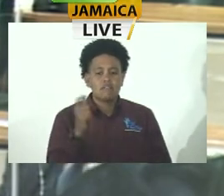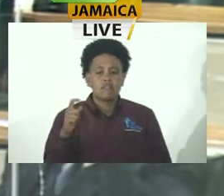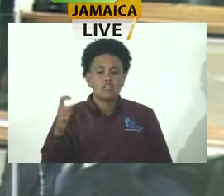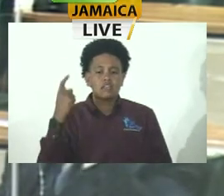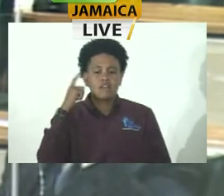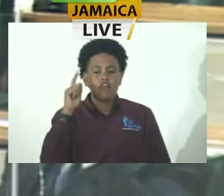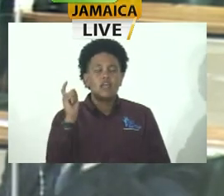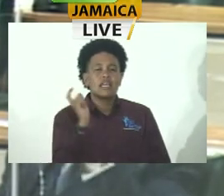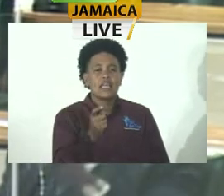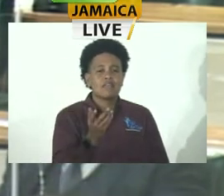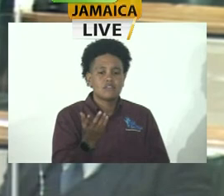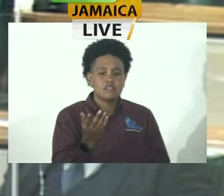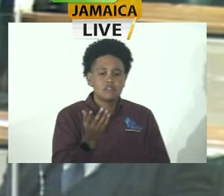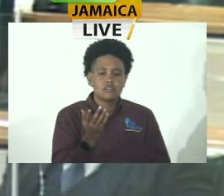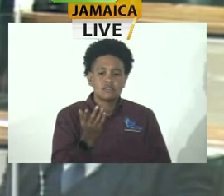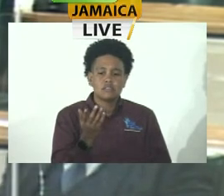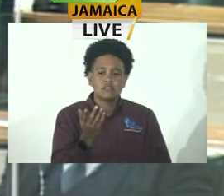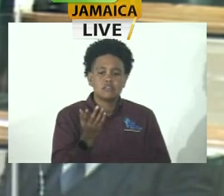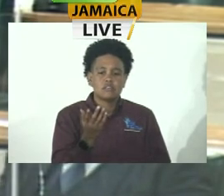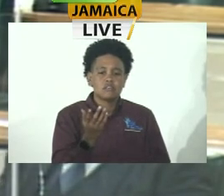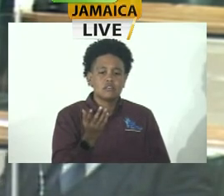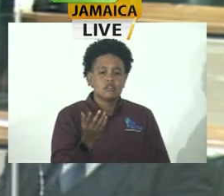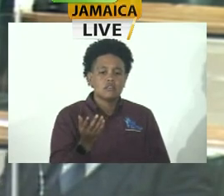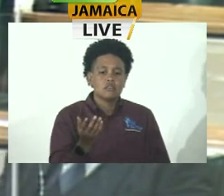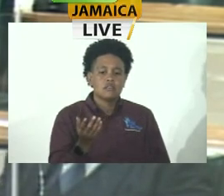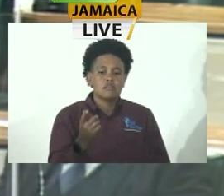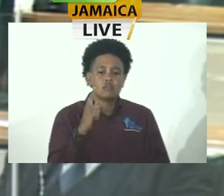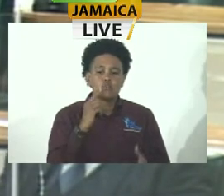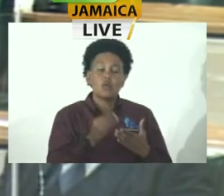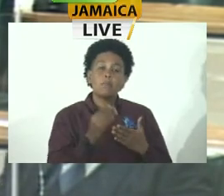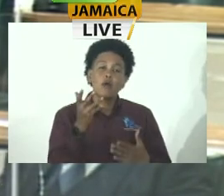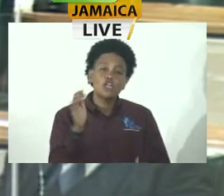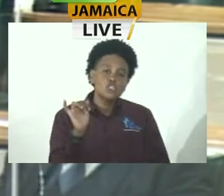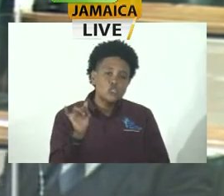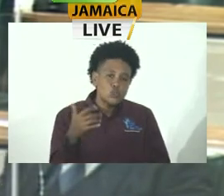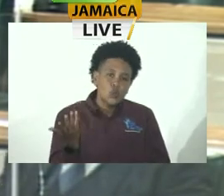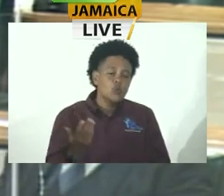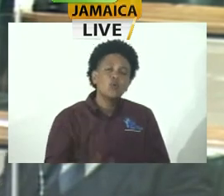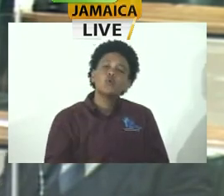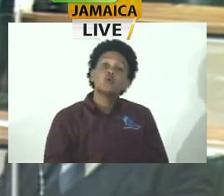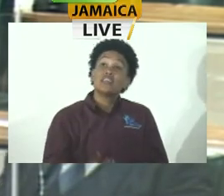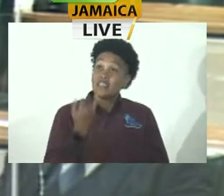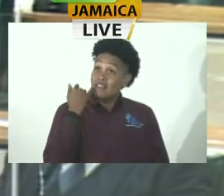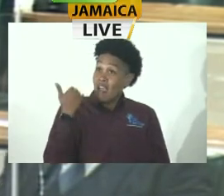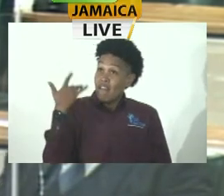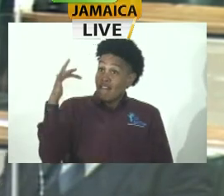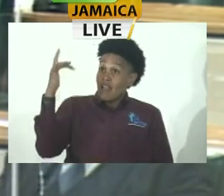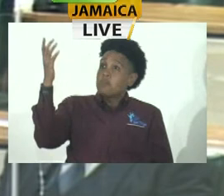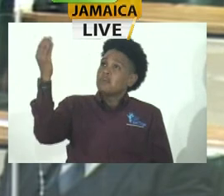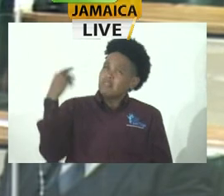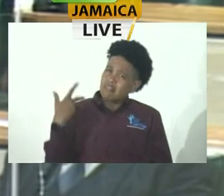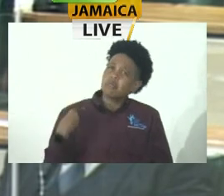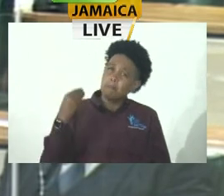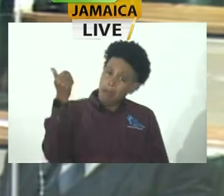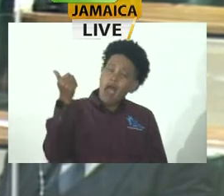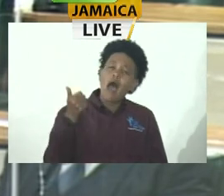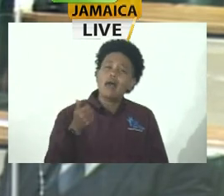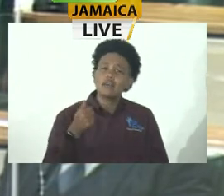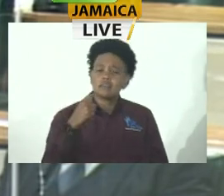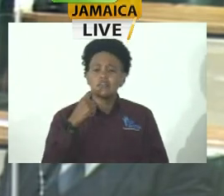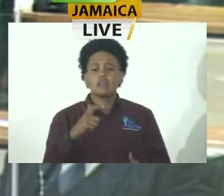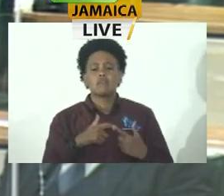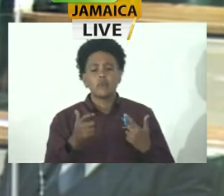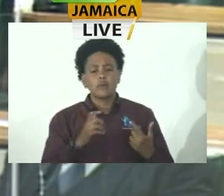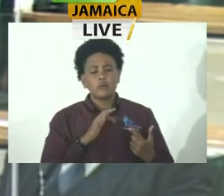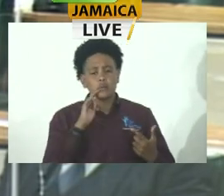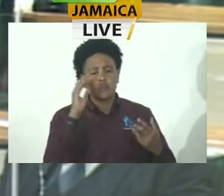for gifts but to purchase as well and i think great consideration should be